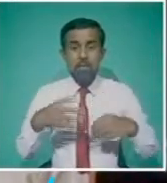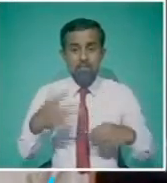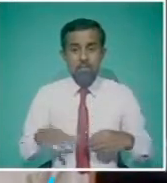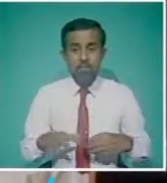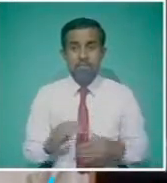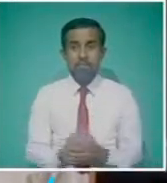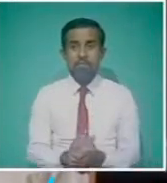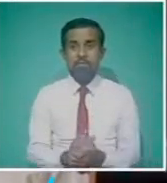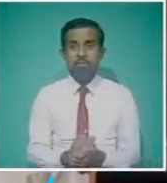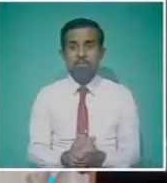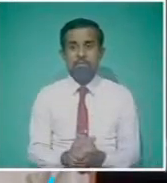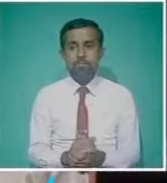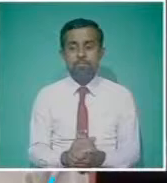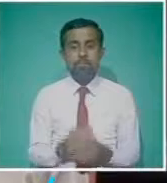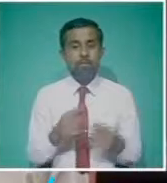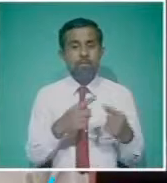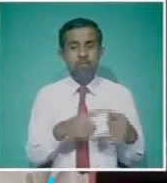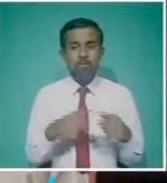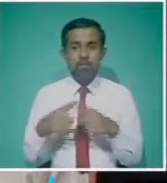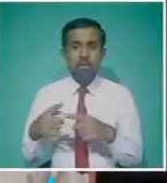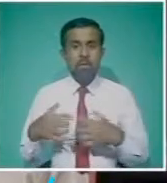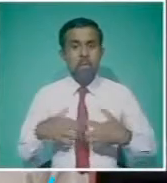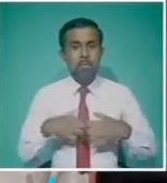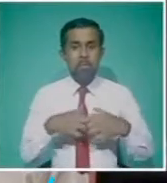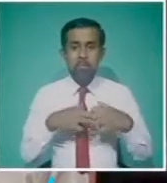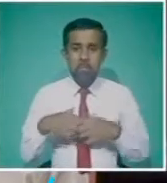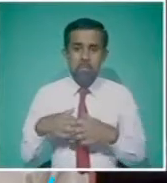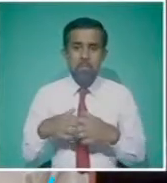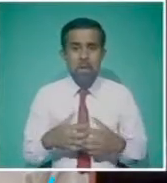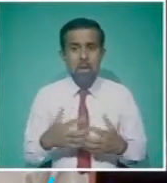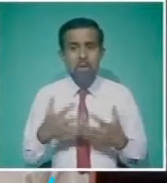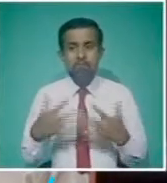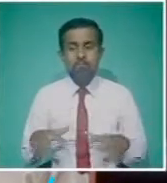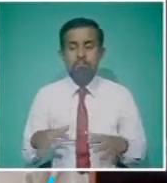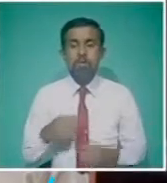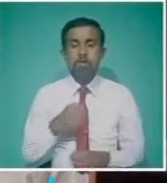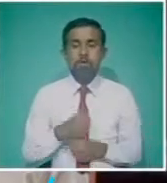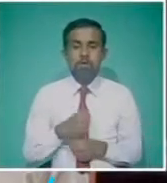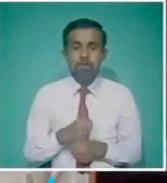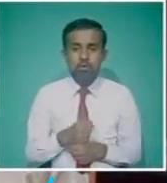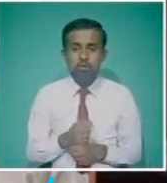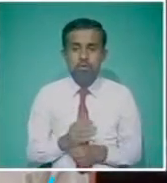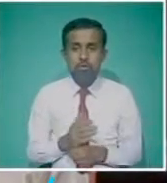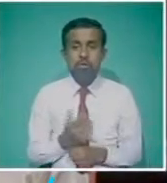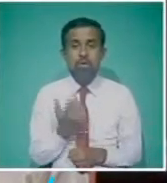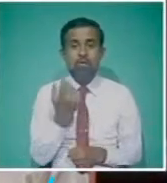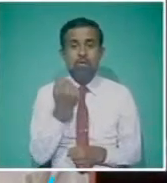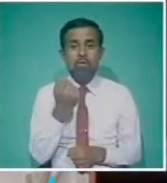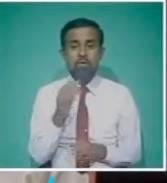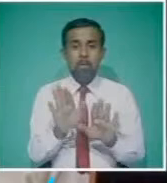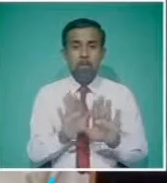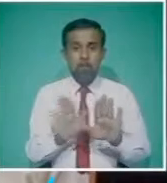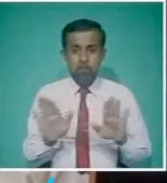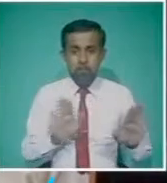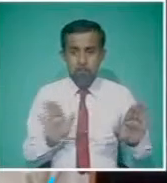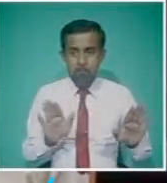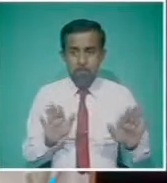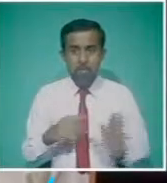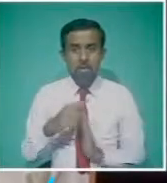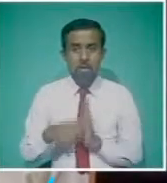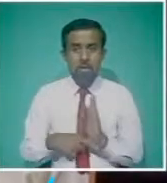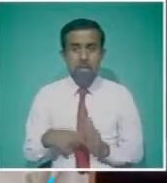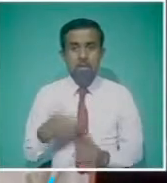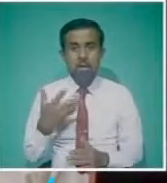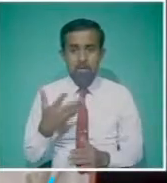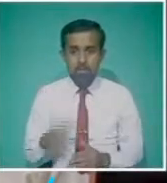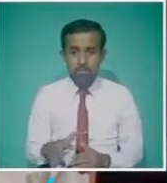generation, the state control of the economy, 2 coup d'etats against the governments, the